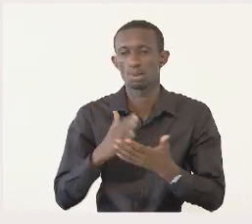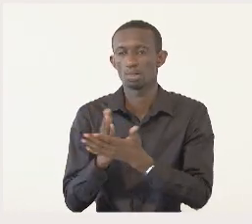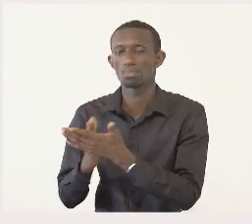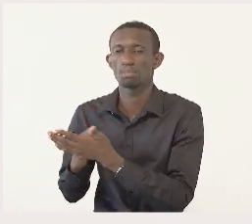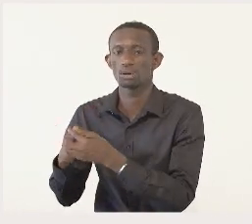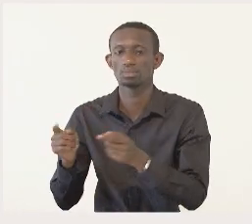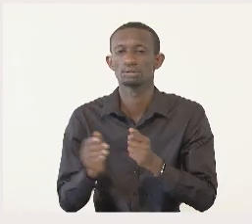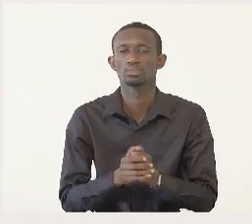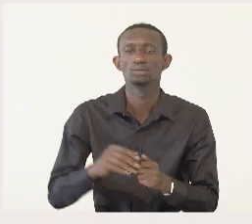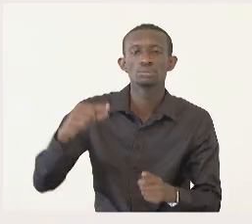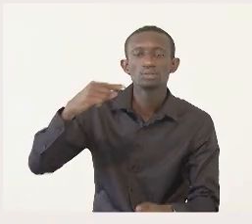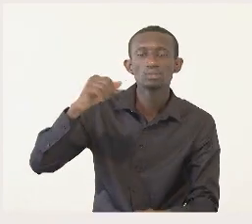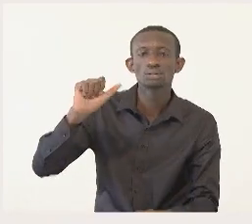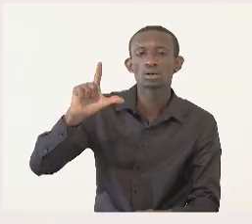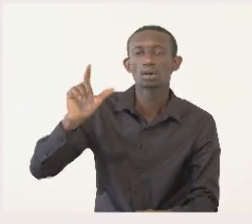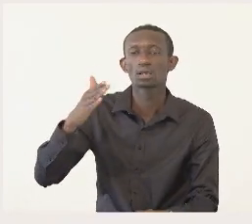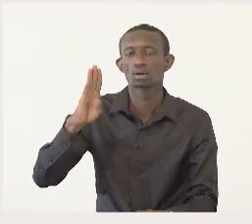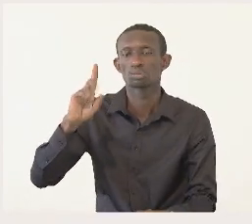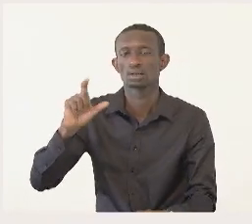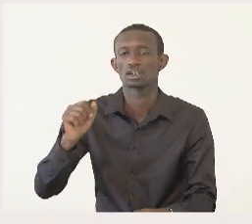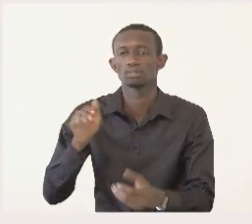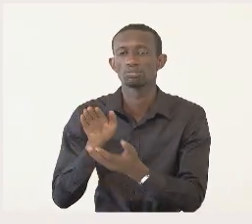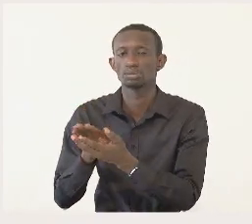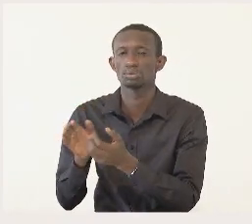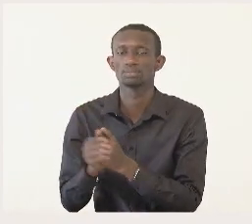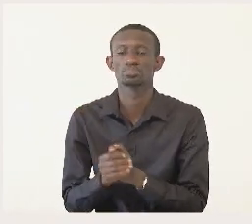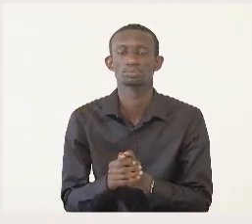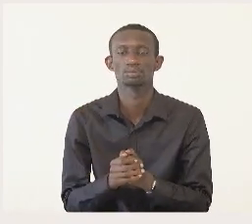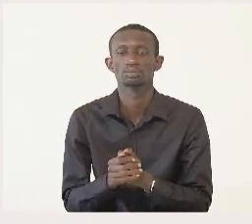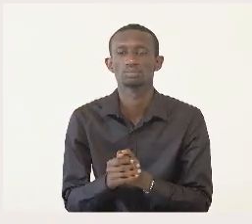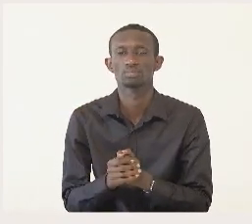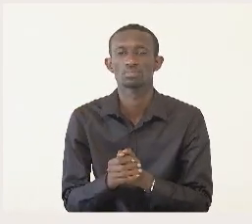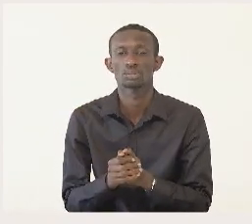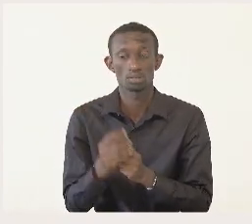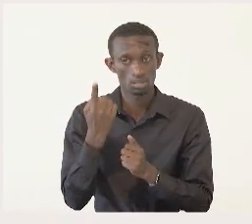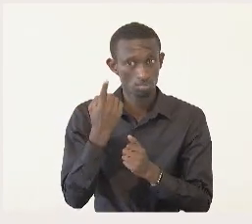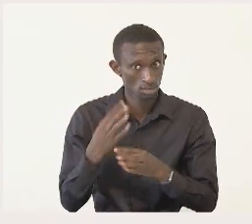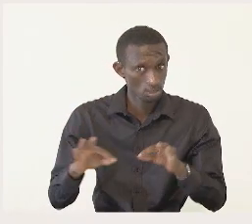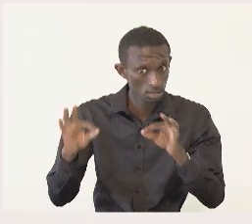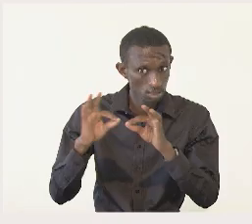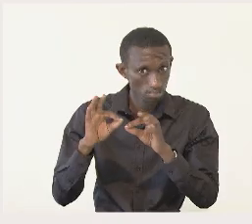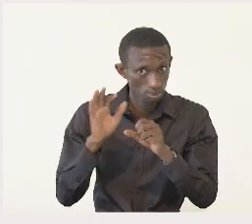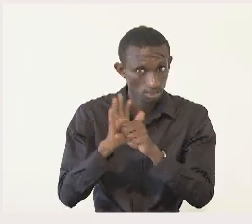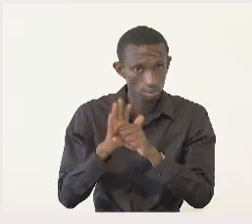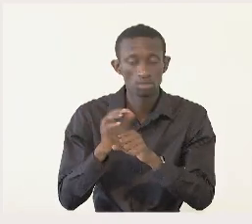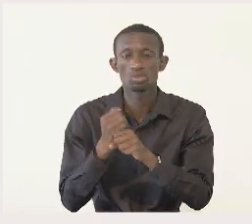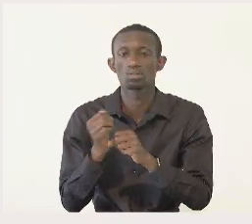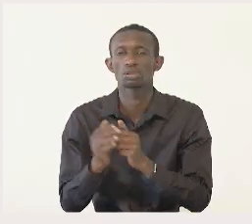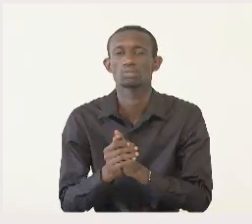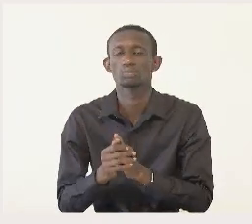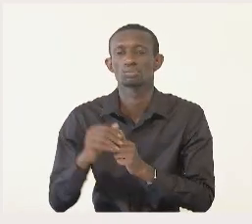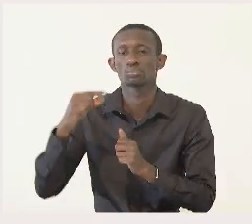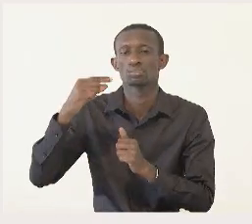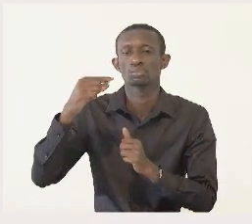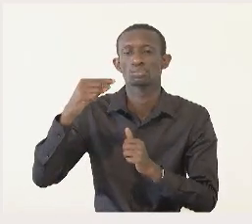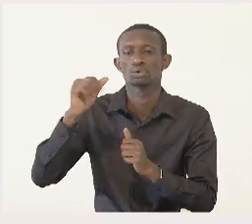the gallbladder, which stores bile. And I remember one of the functions of bile is emulsification of fats,